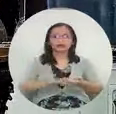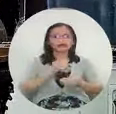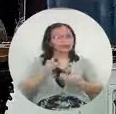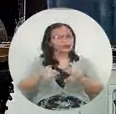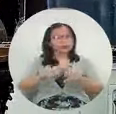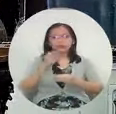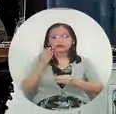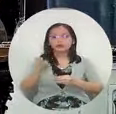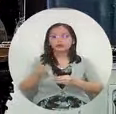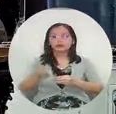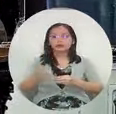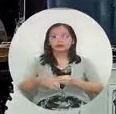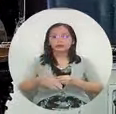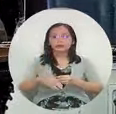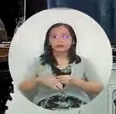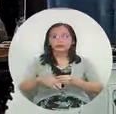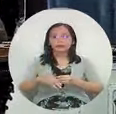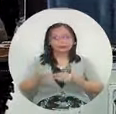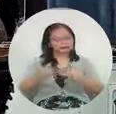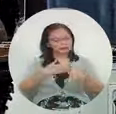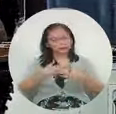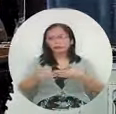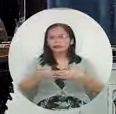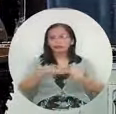sa imo, wah, gaahari mo sa Ginoo.